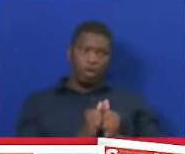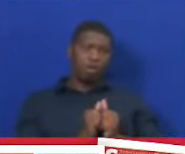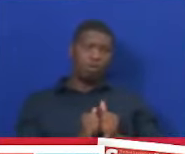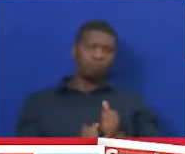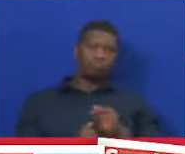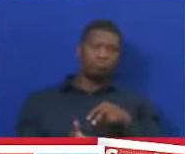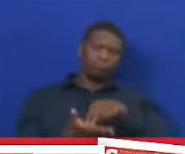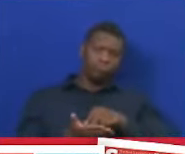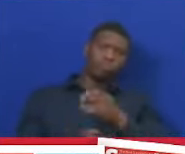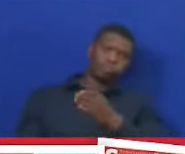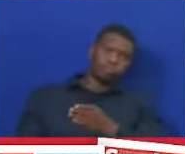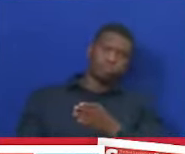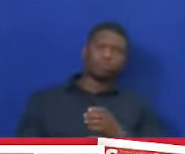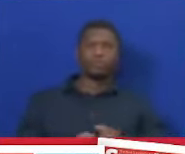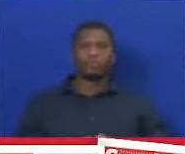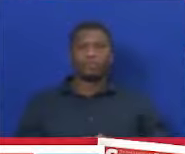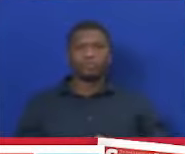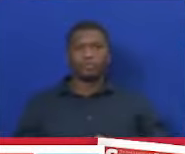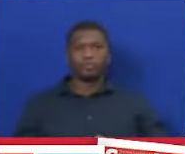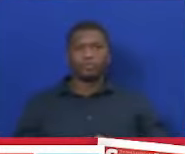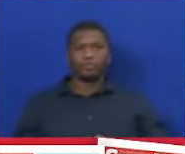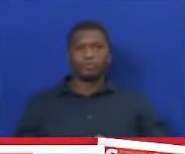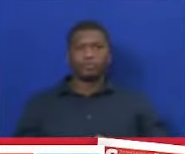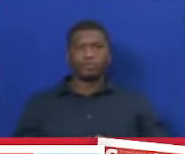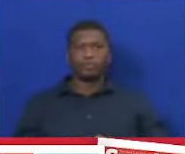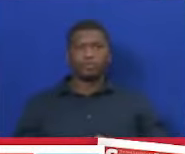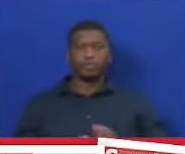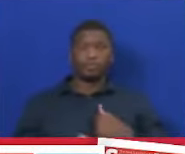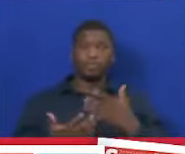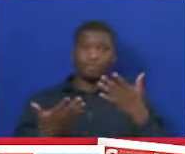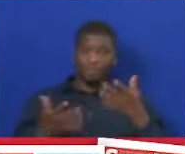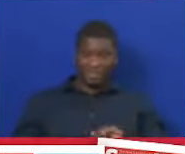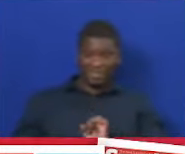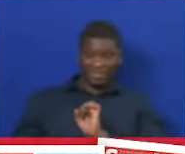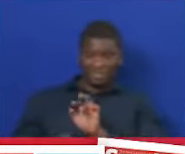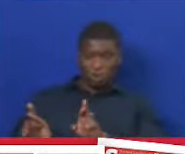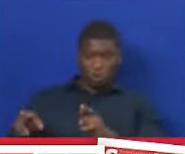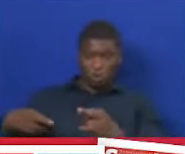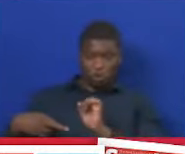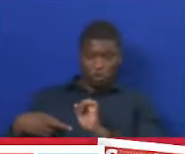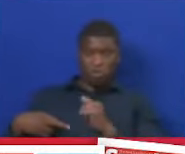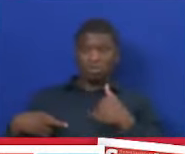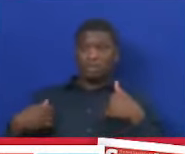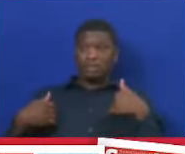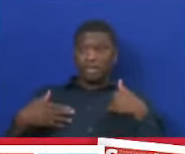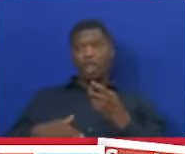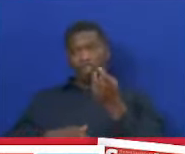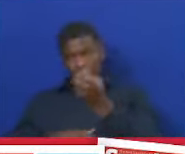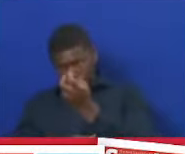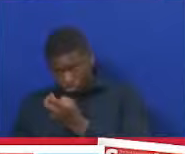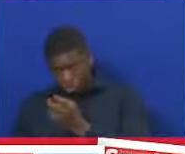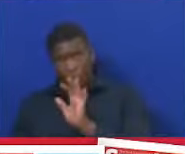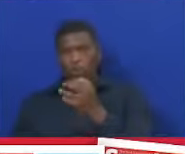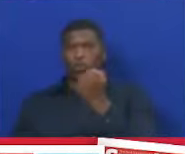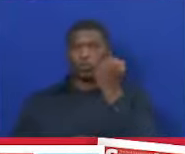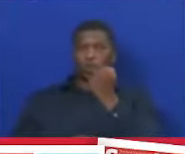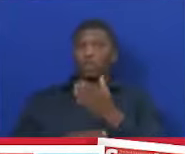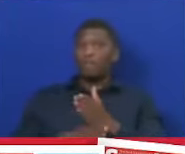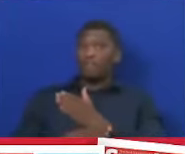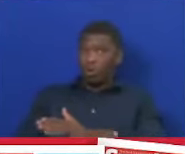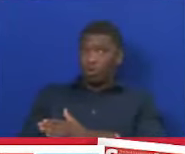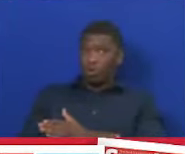I then performed a search. Before that, Mr. Madlanga requested